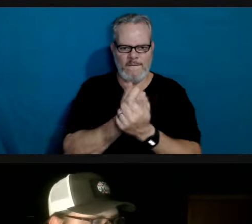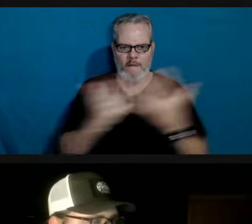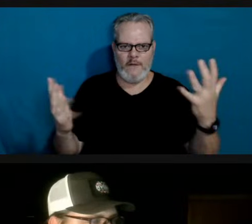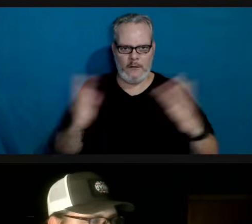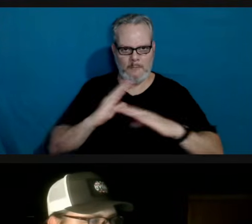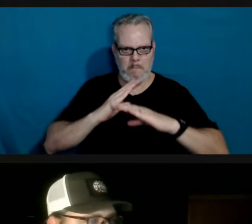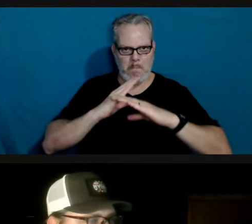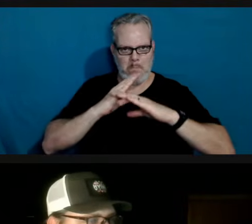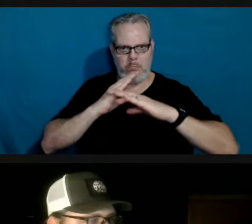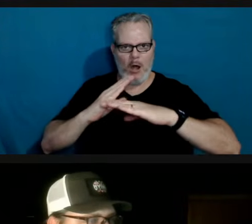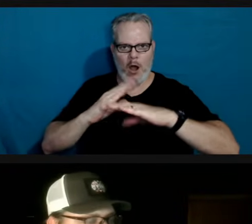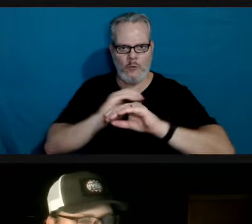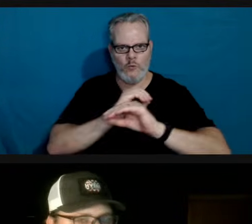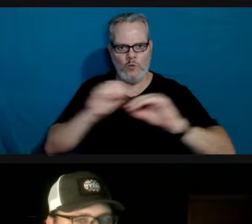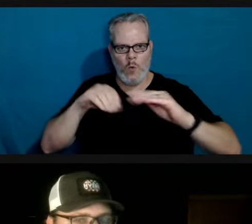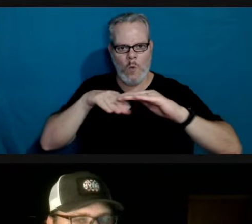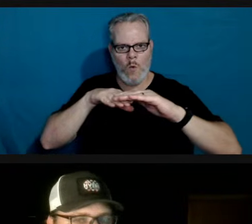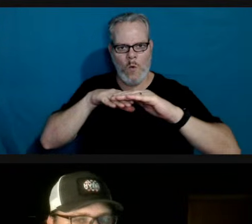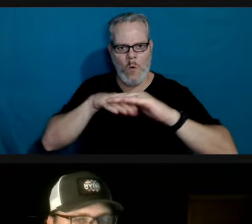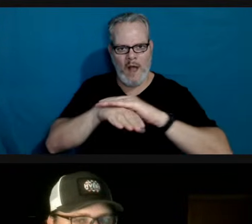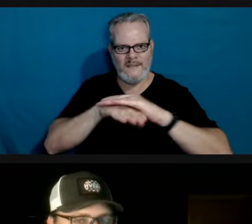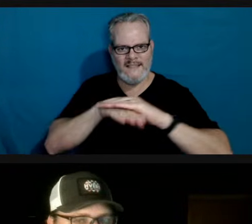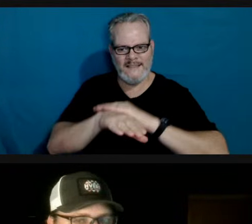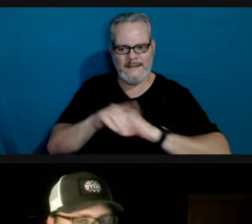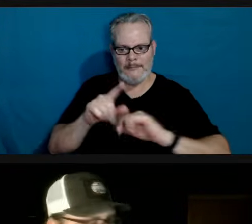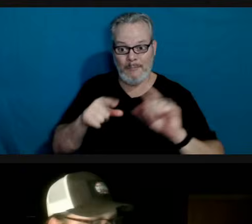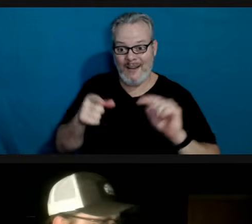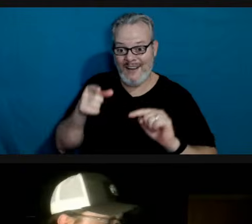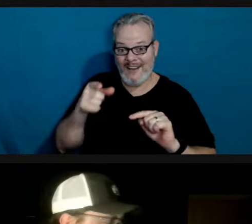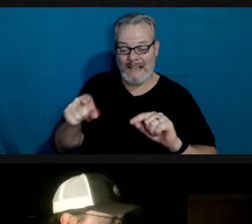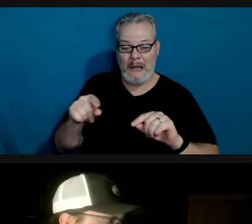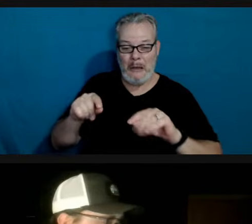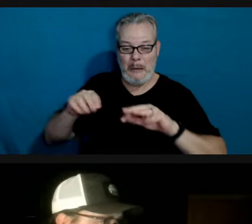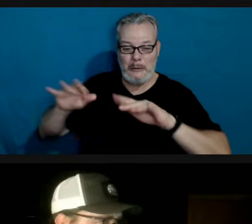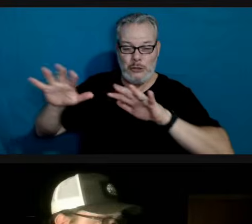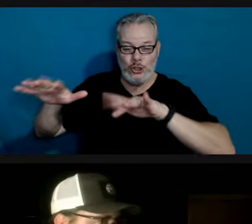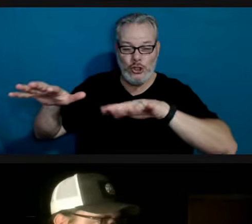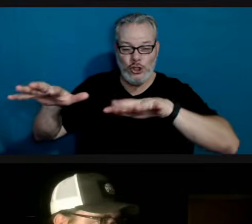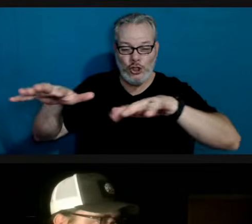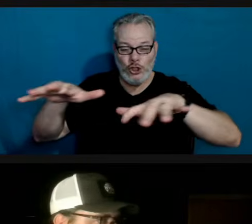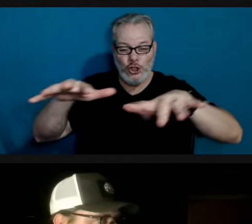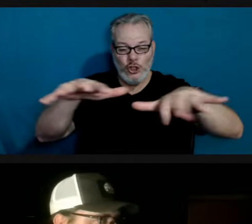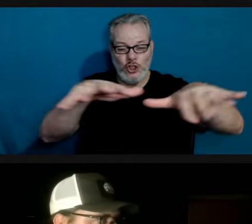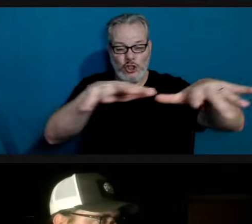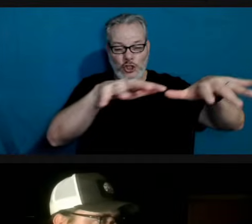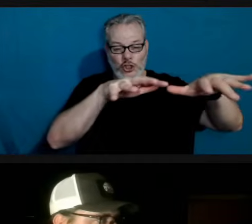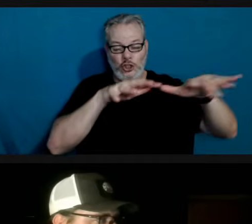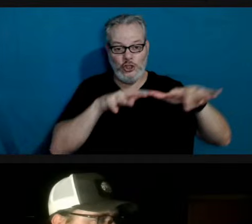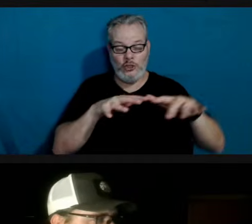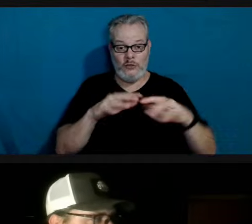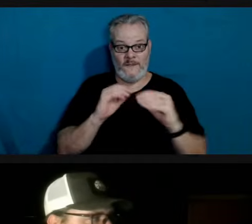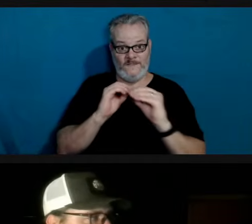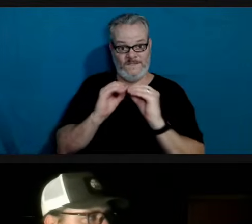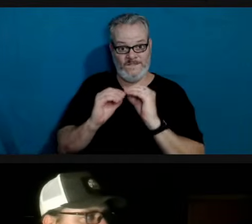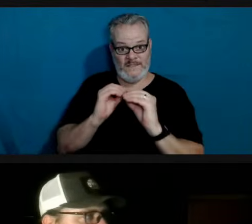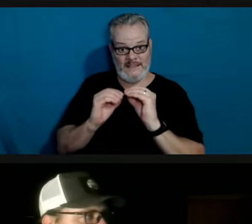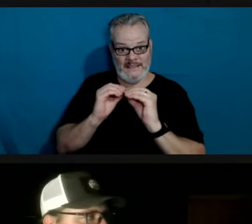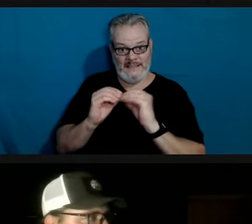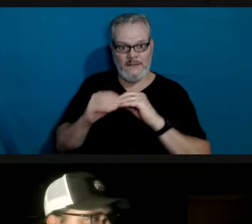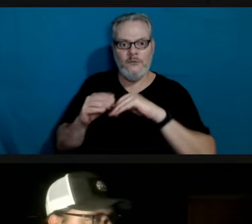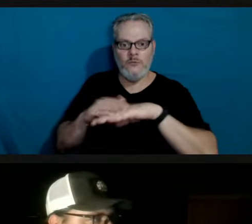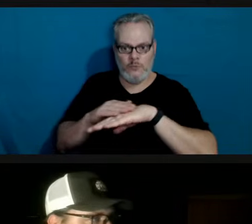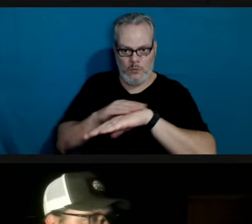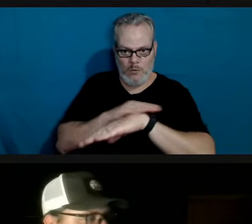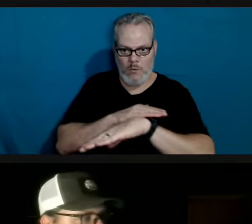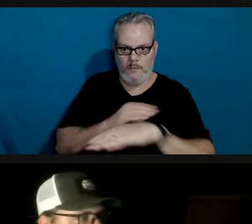access. But it's so distributed that the repairs are not coming easy. Well, I wanted